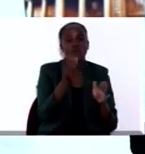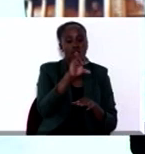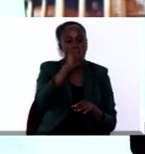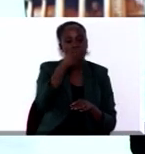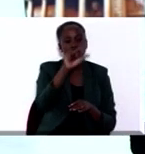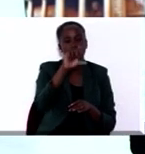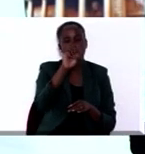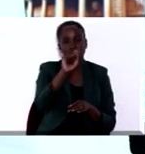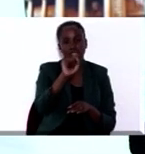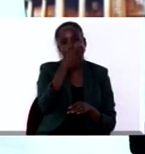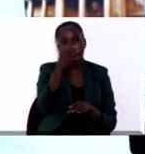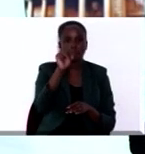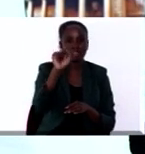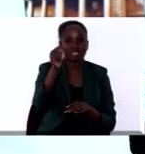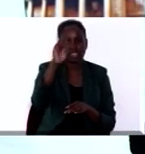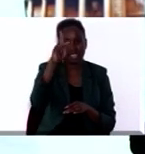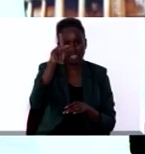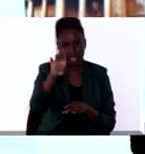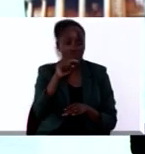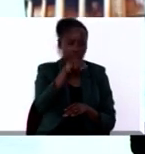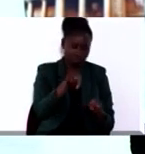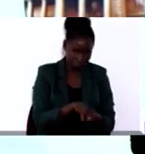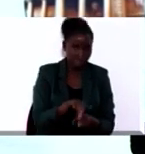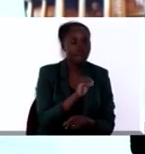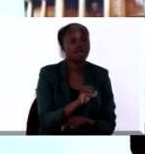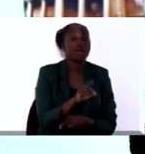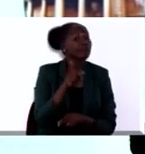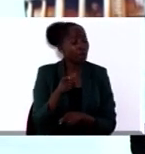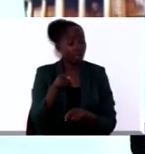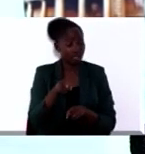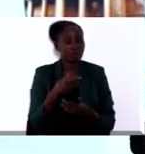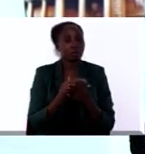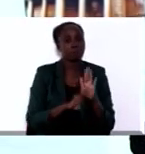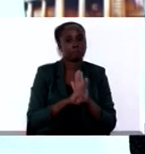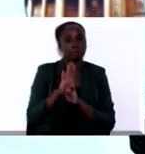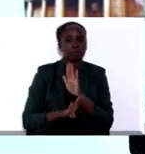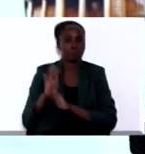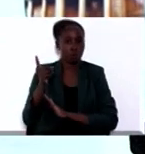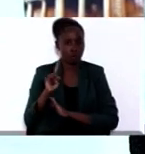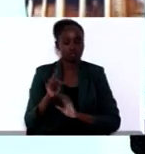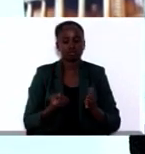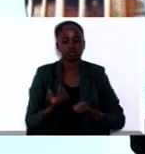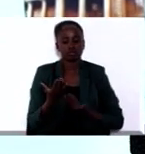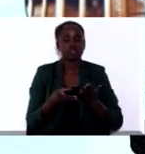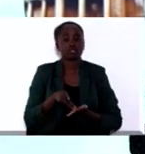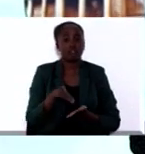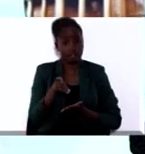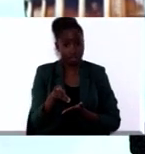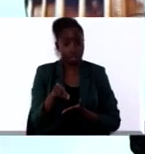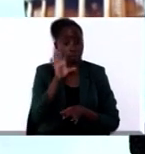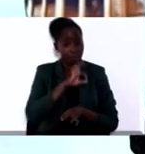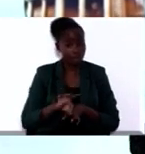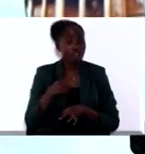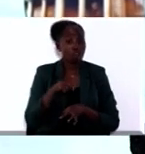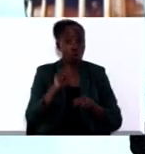addition to what we are doing in these areas, we have developed service delivery improvement plans for